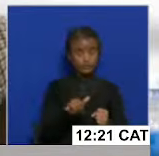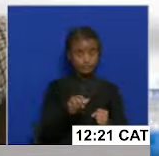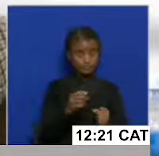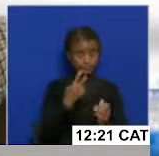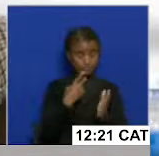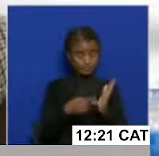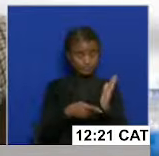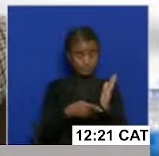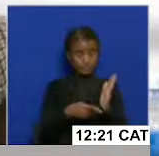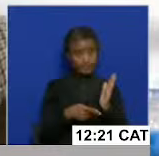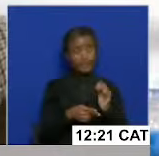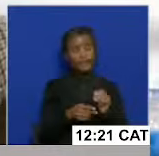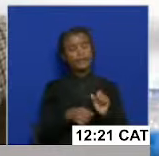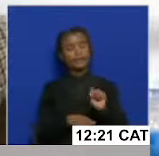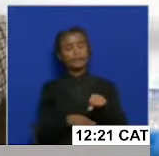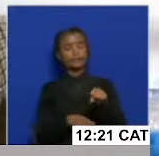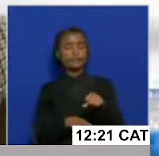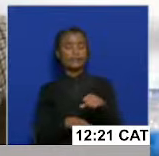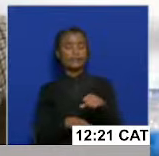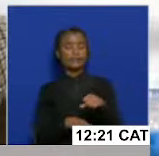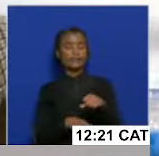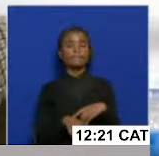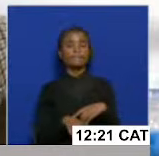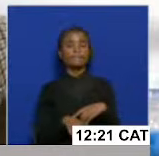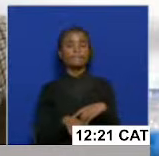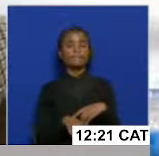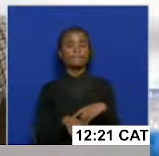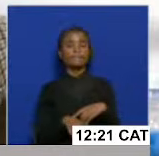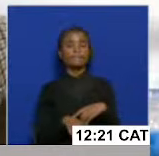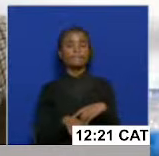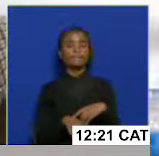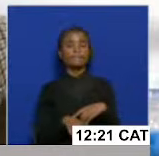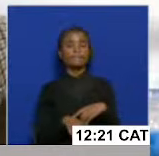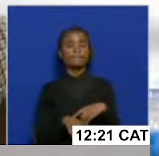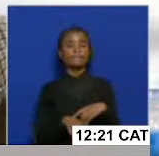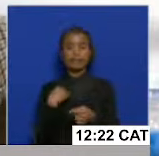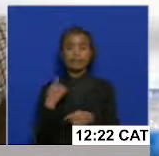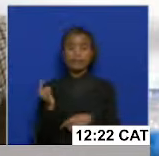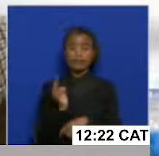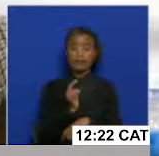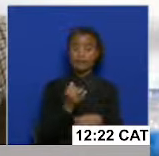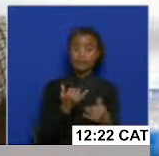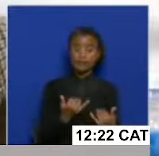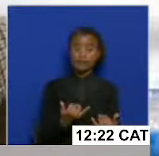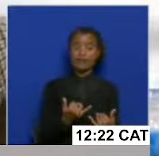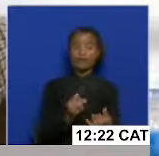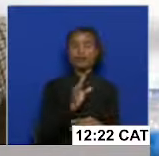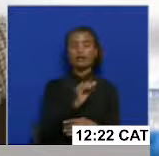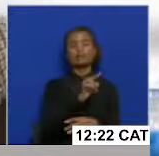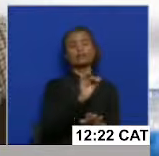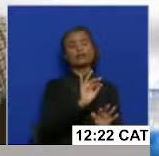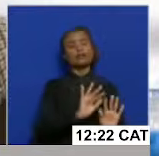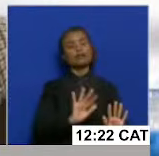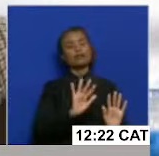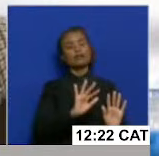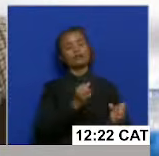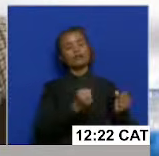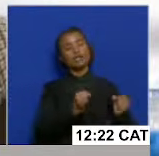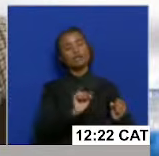Yes. Yes. You then say, "Coming now," you ask for the color, and she provides it to you. Are we together?